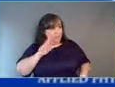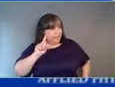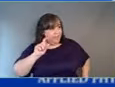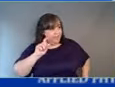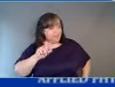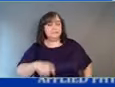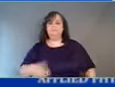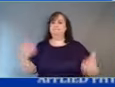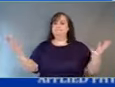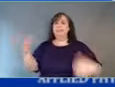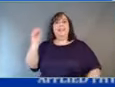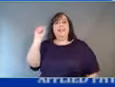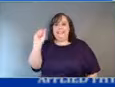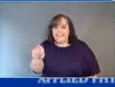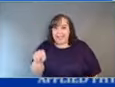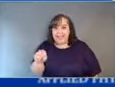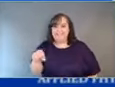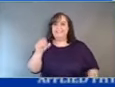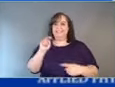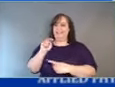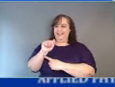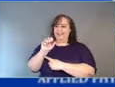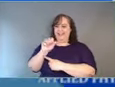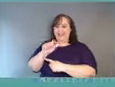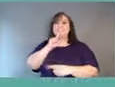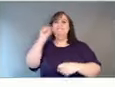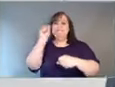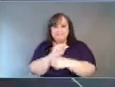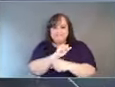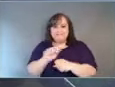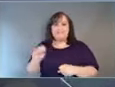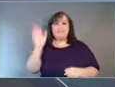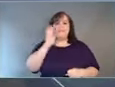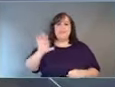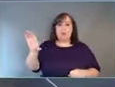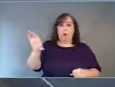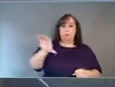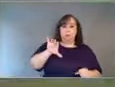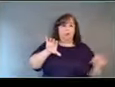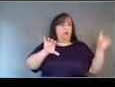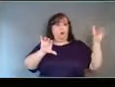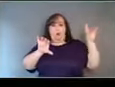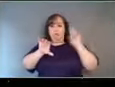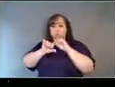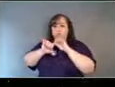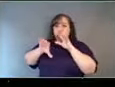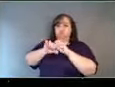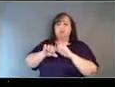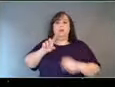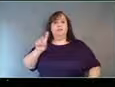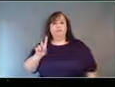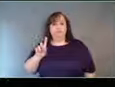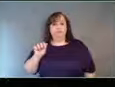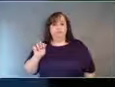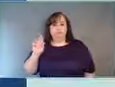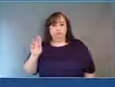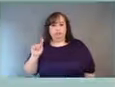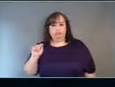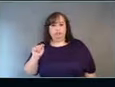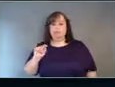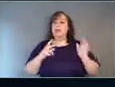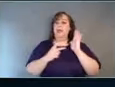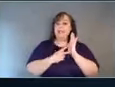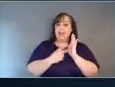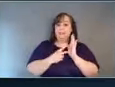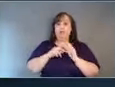Yes, NASA really is crashing a spacecraft into an asteroid. That spacecraft is DART, the Double Asteroid Redirection Test.